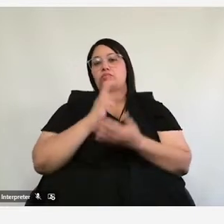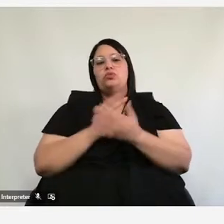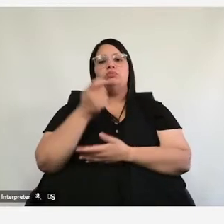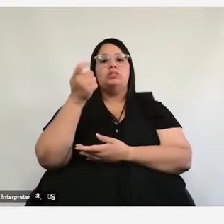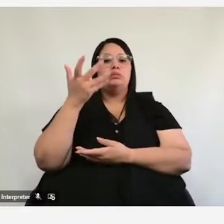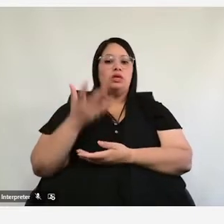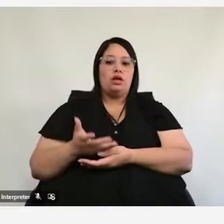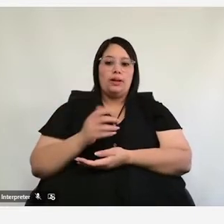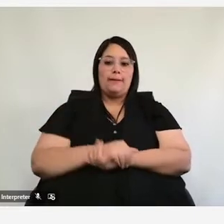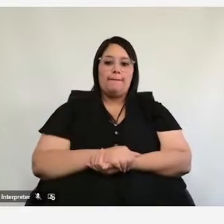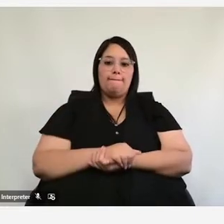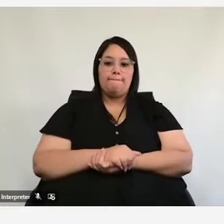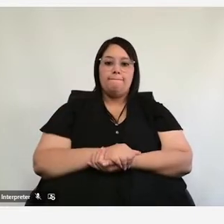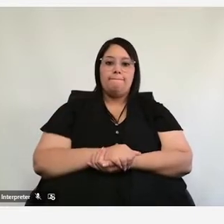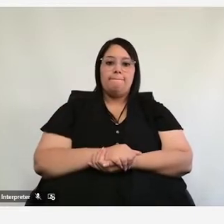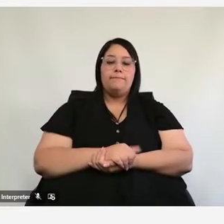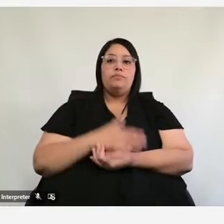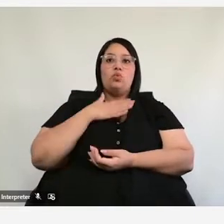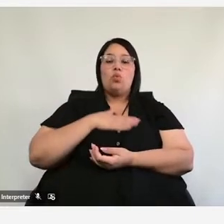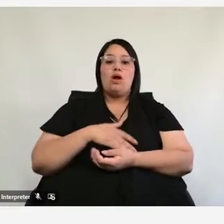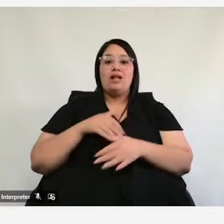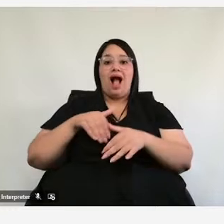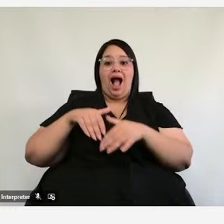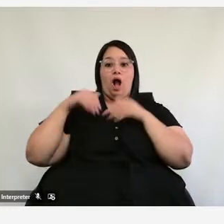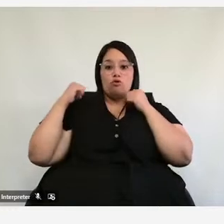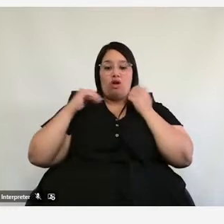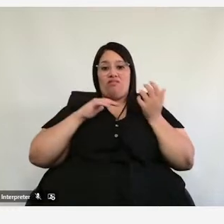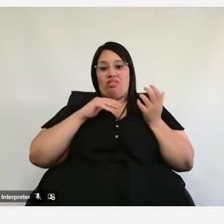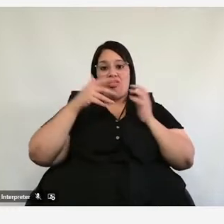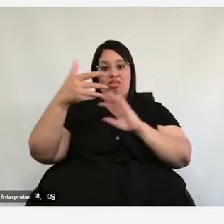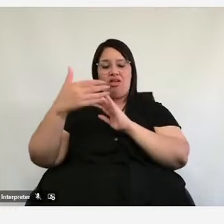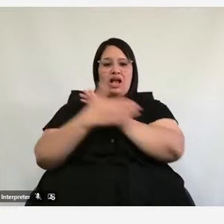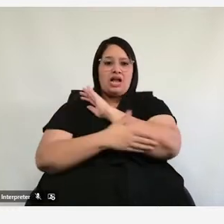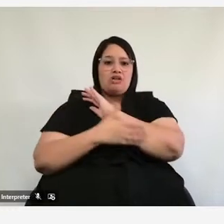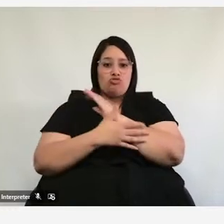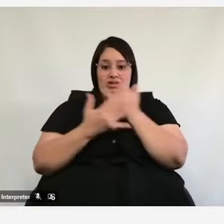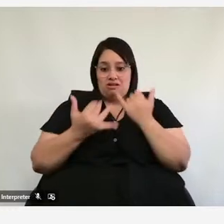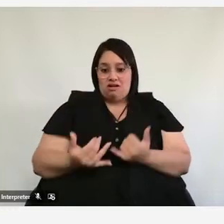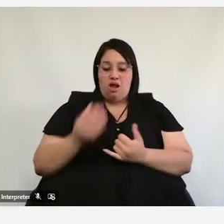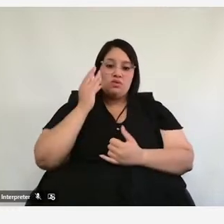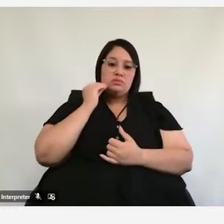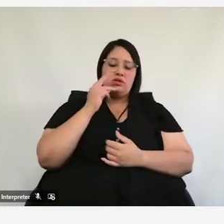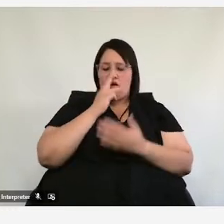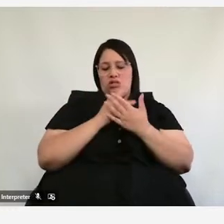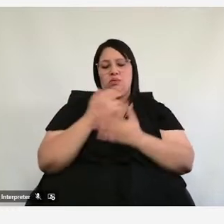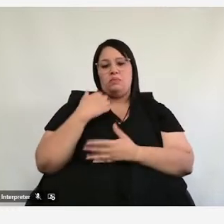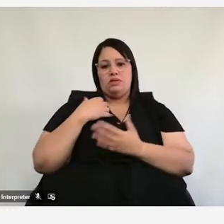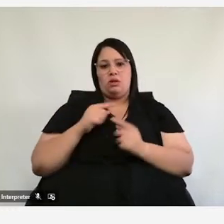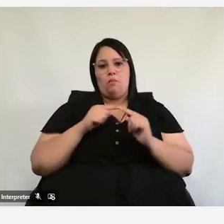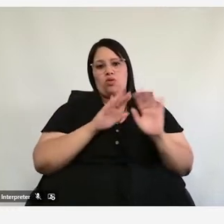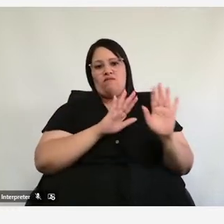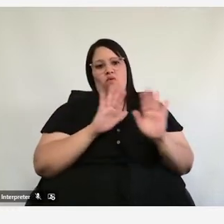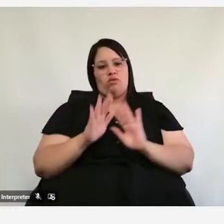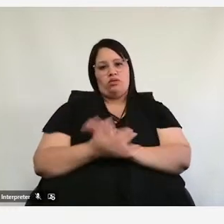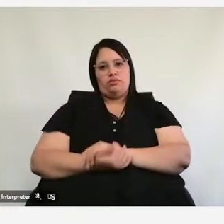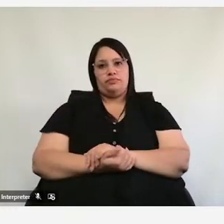Speaker, to get out of the mess the country is in. Honourable Minister, there is a point of order.